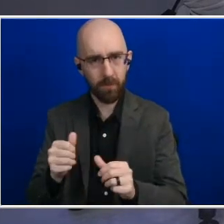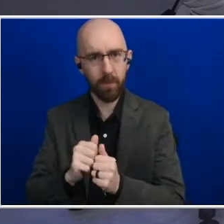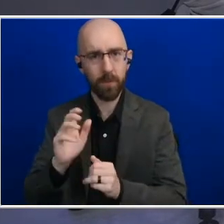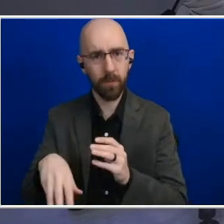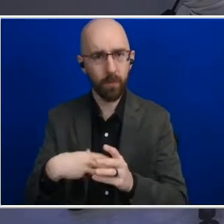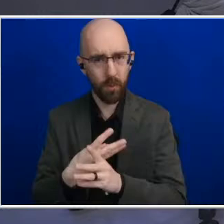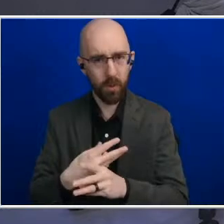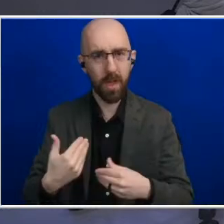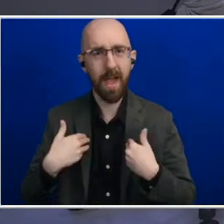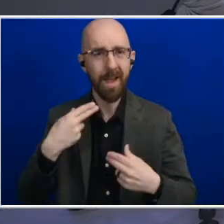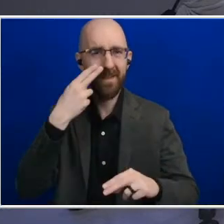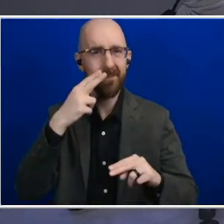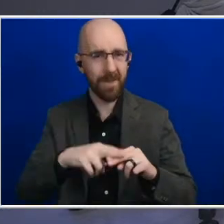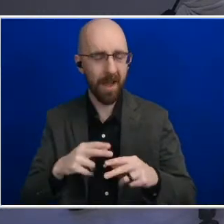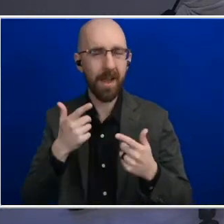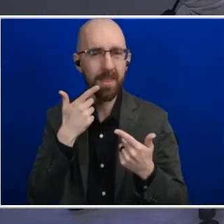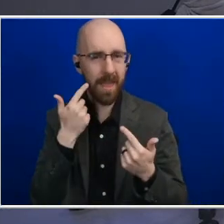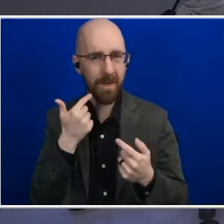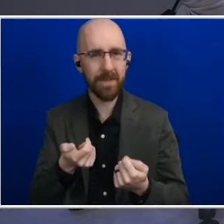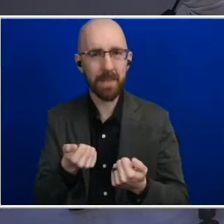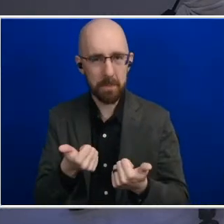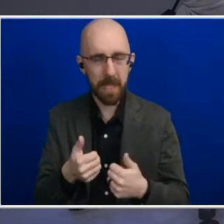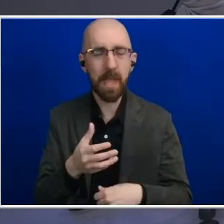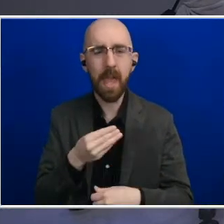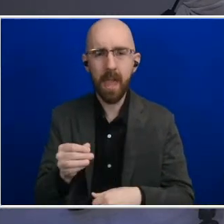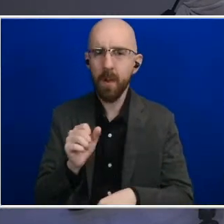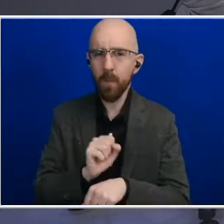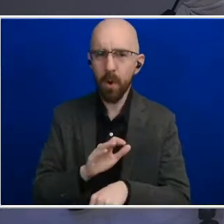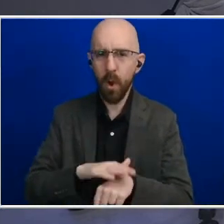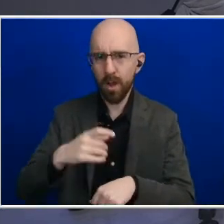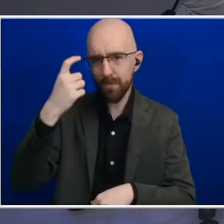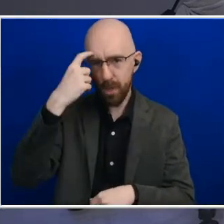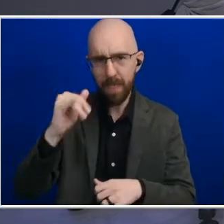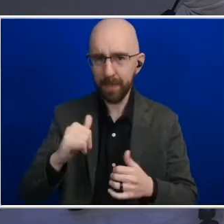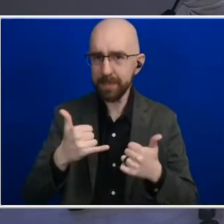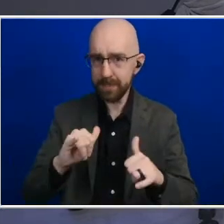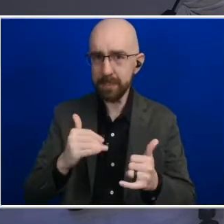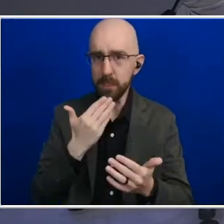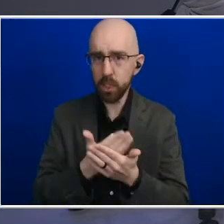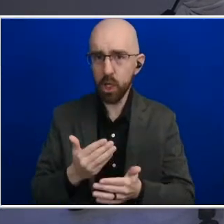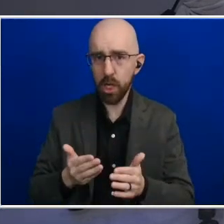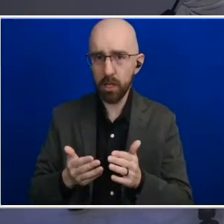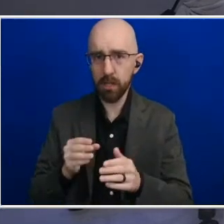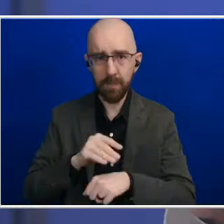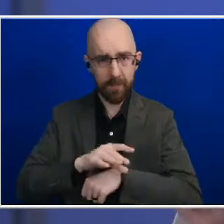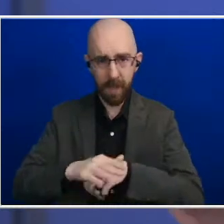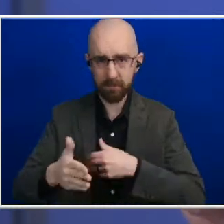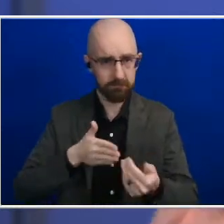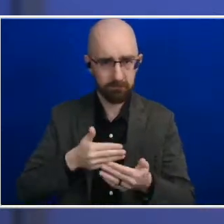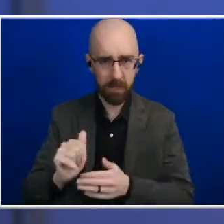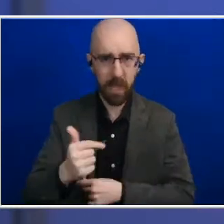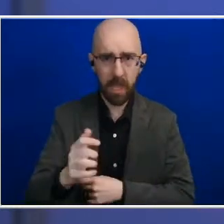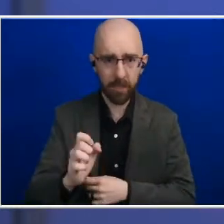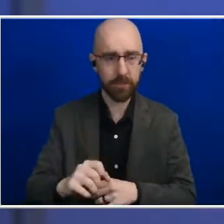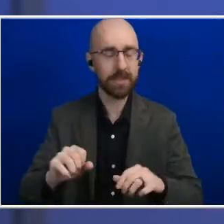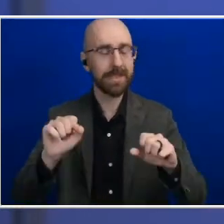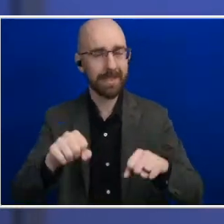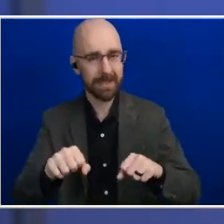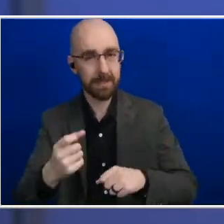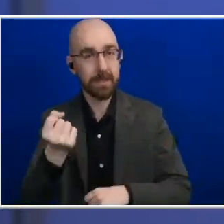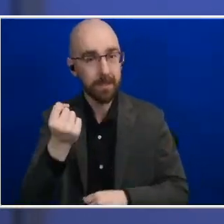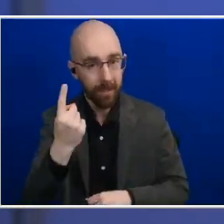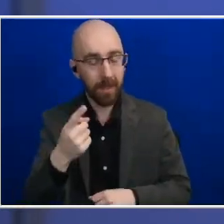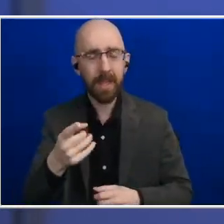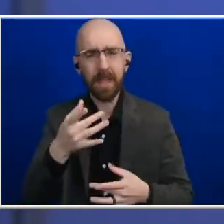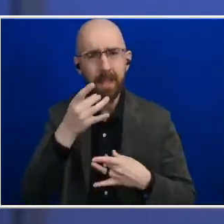and laugh a little bit, and work on your brain. That's still good advice no matter what age you are. Well, yes, but there's an interesting study.